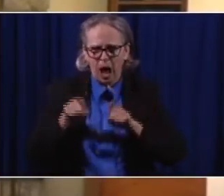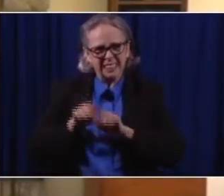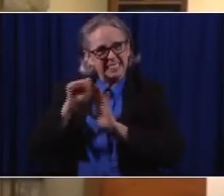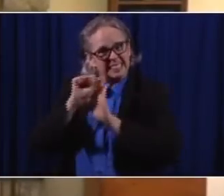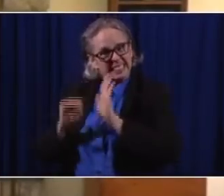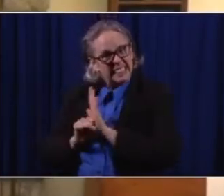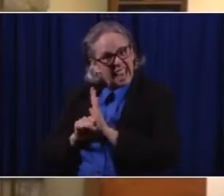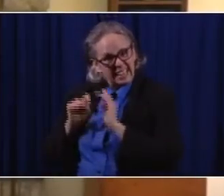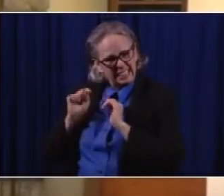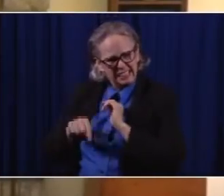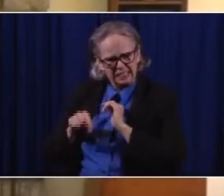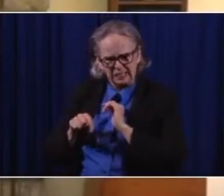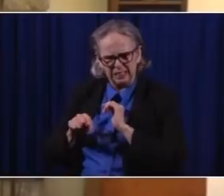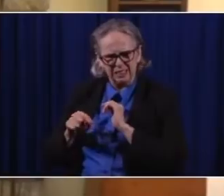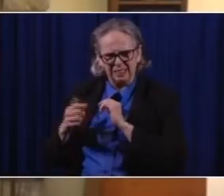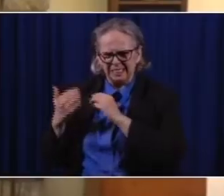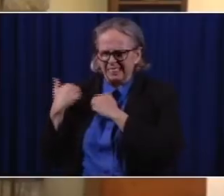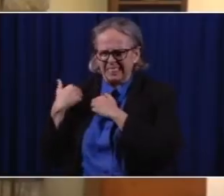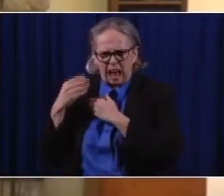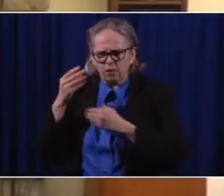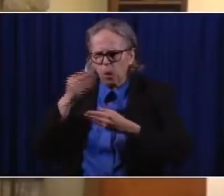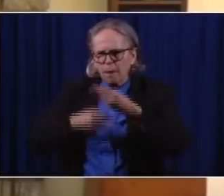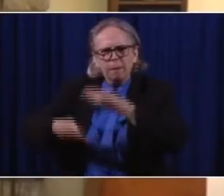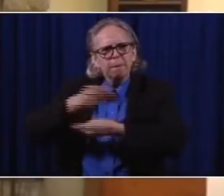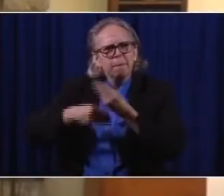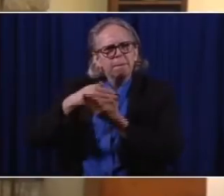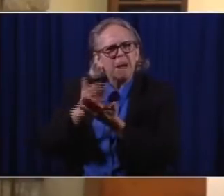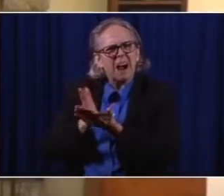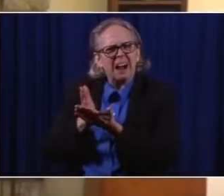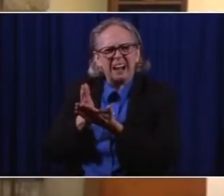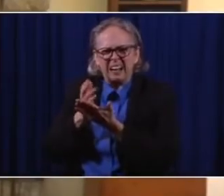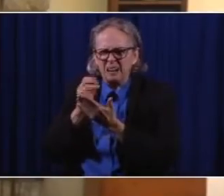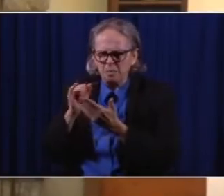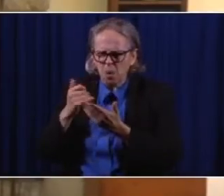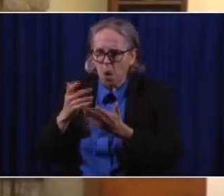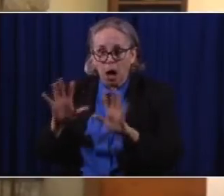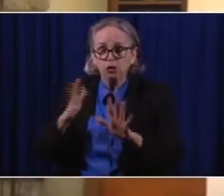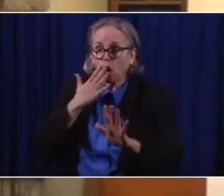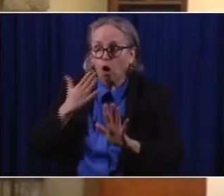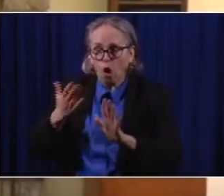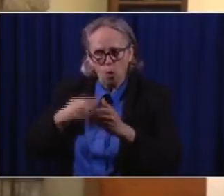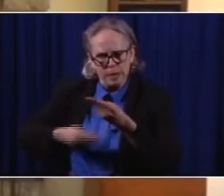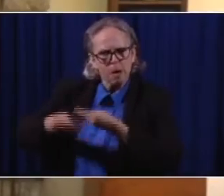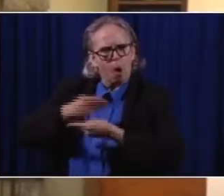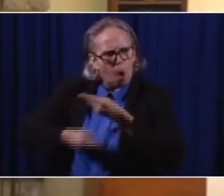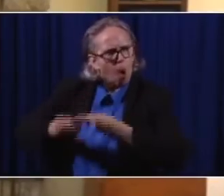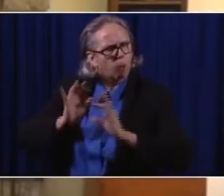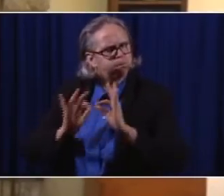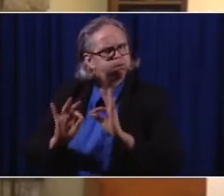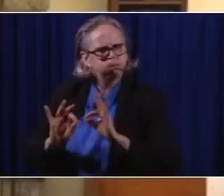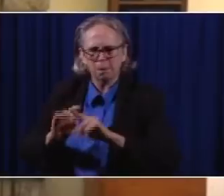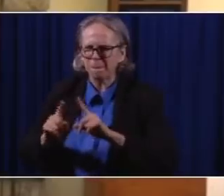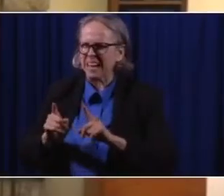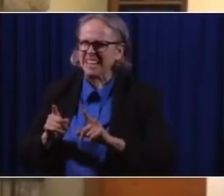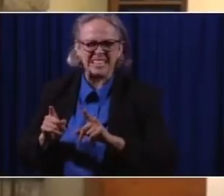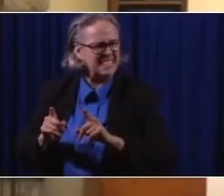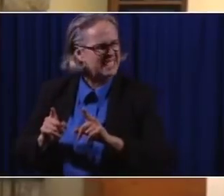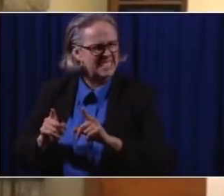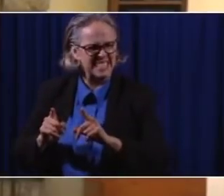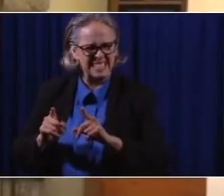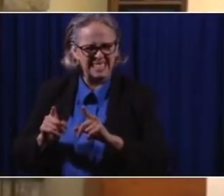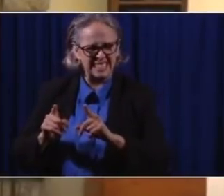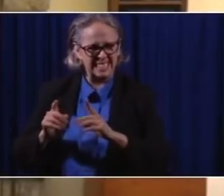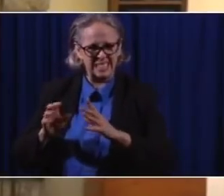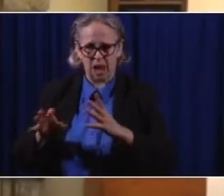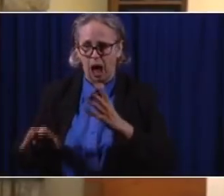our budget every year. That's a good thing. But, there's no extra money. There's no money to do